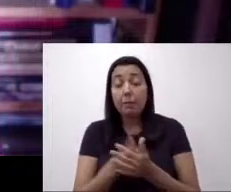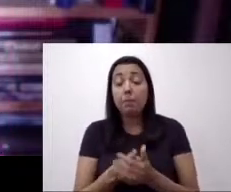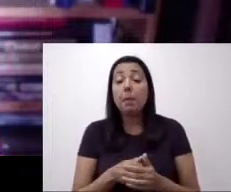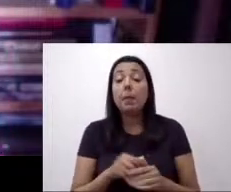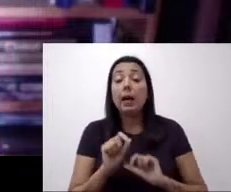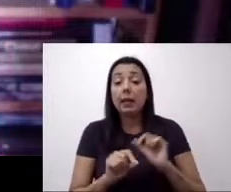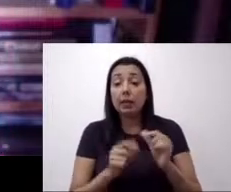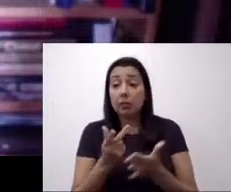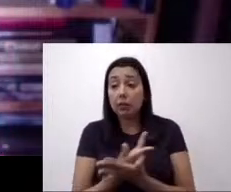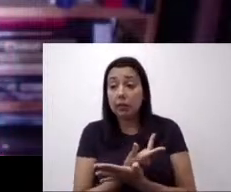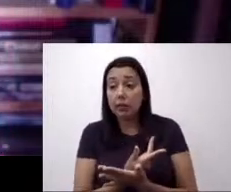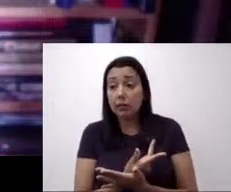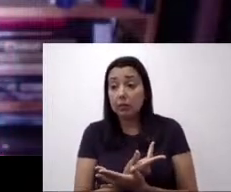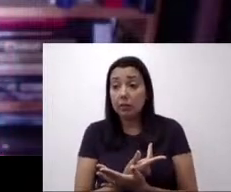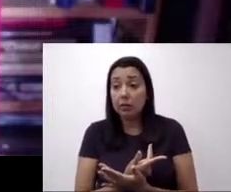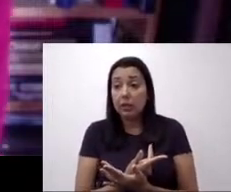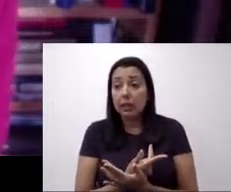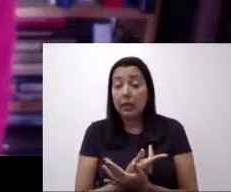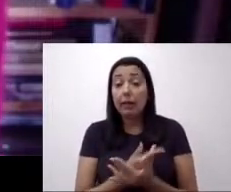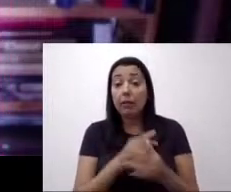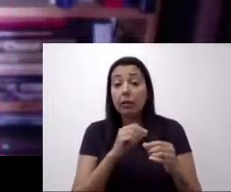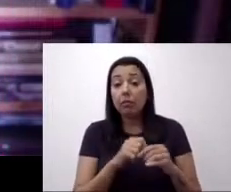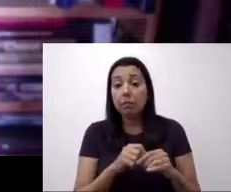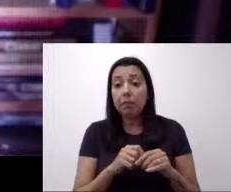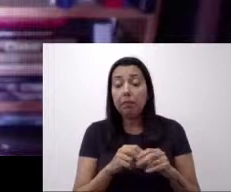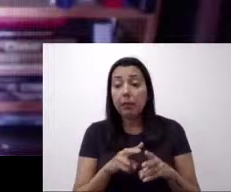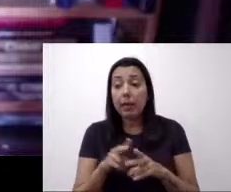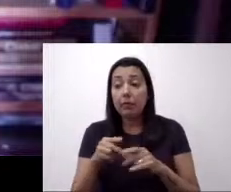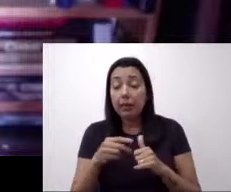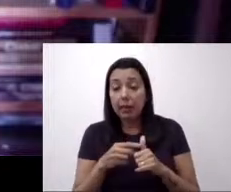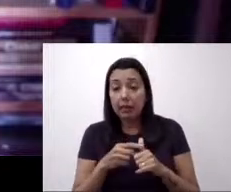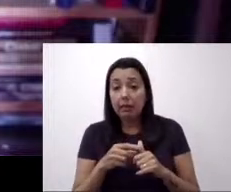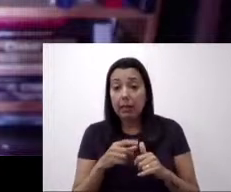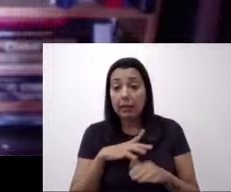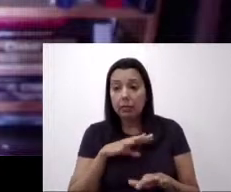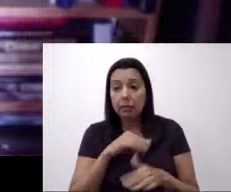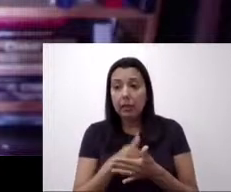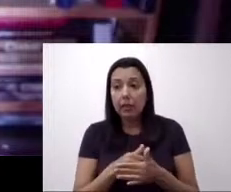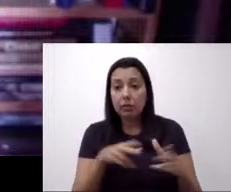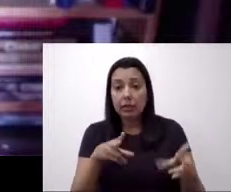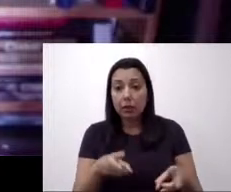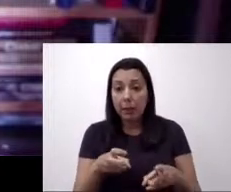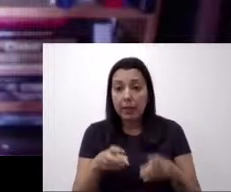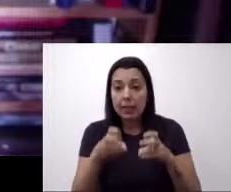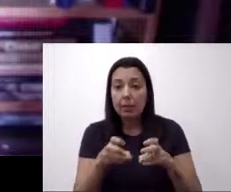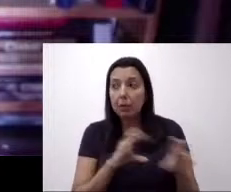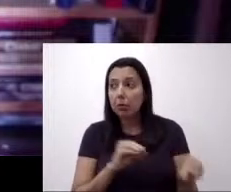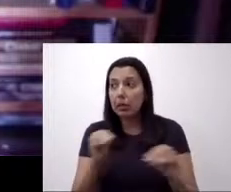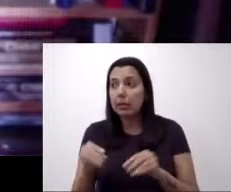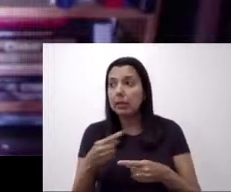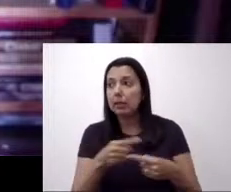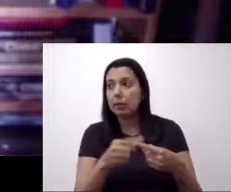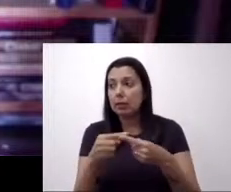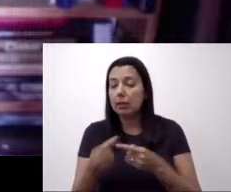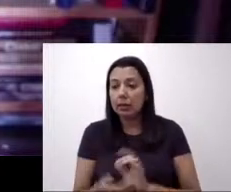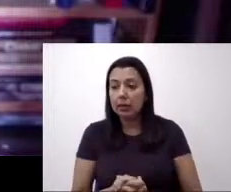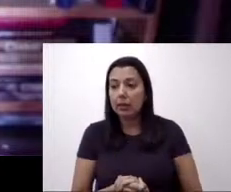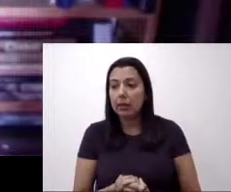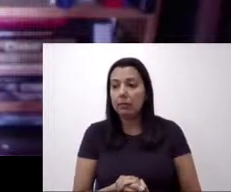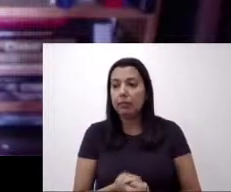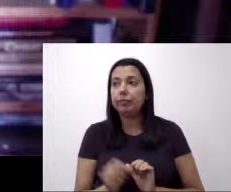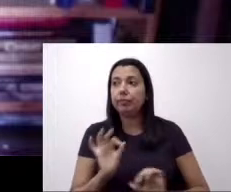gender equality. I would rather say governments can instrumentalize the gender